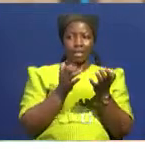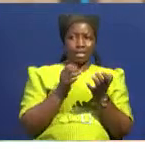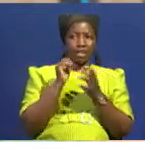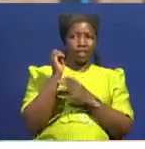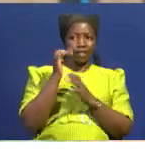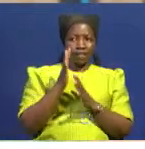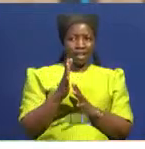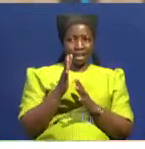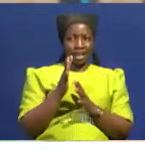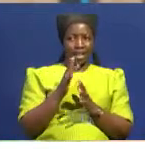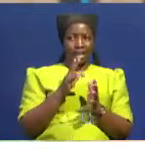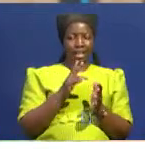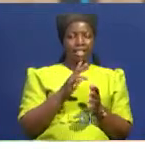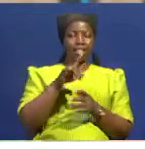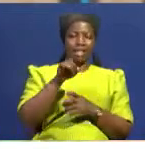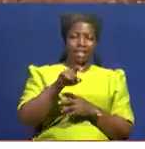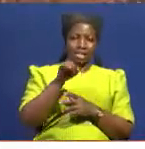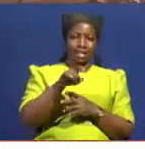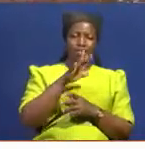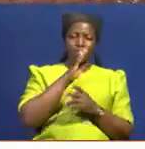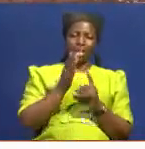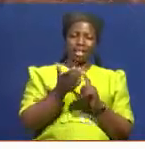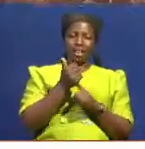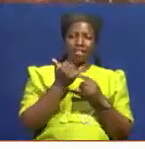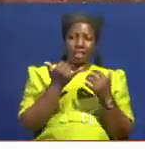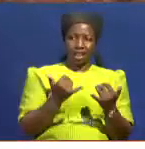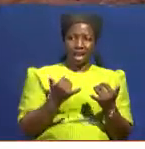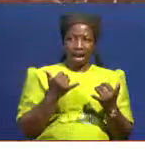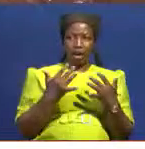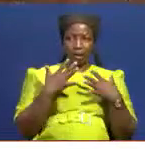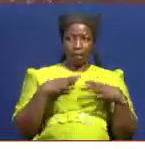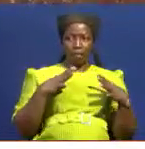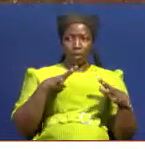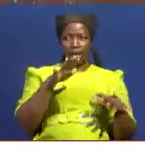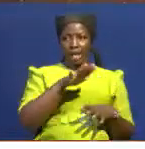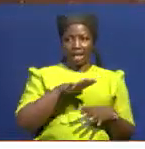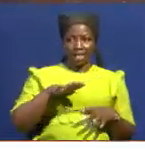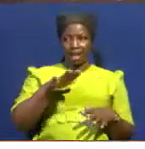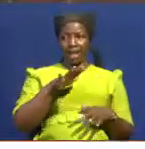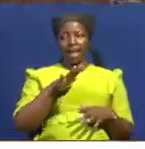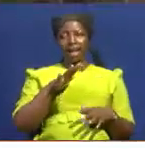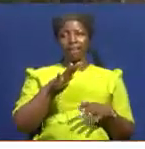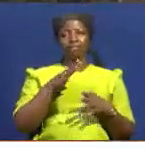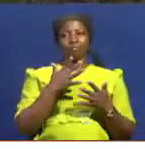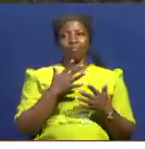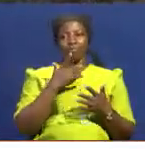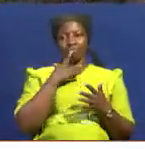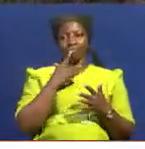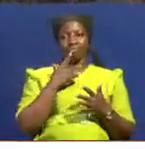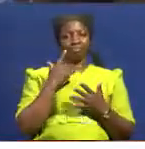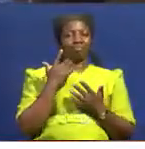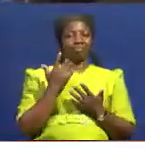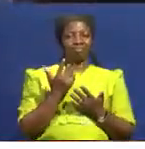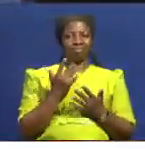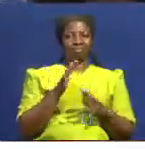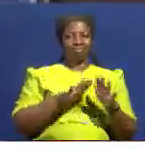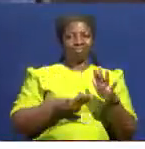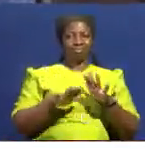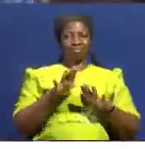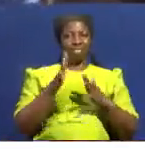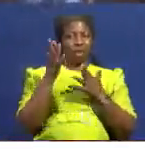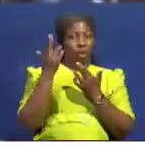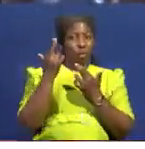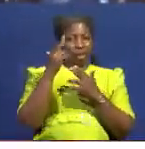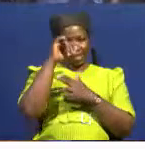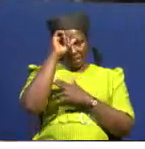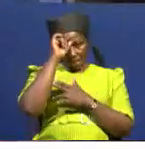they need them to be accomplished now. Residents in the area expressed cautious optimism, hoping the government will deliver on its